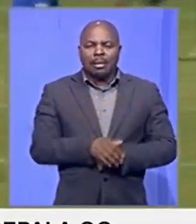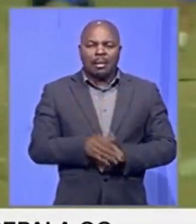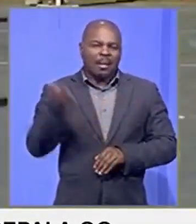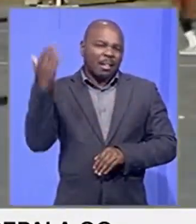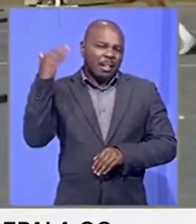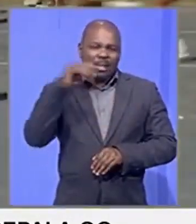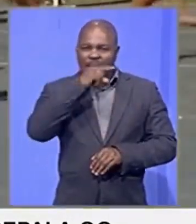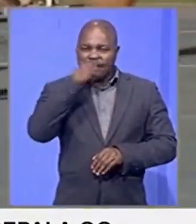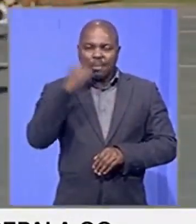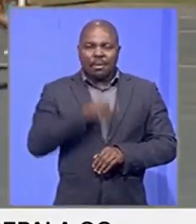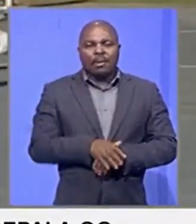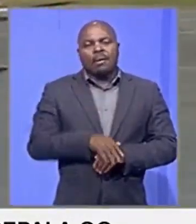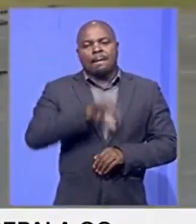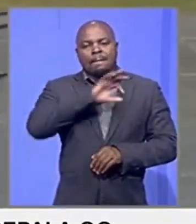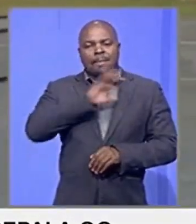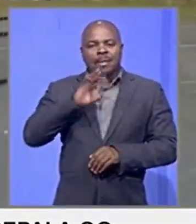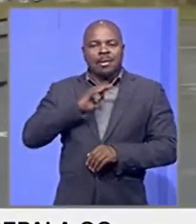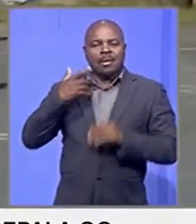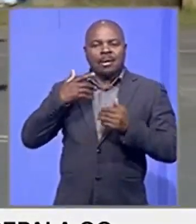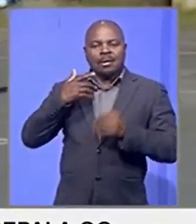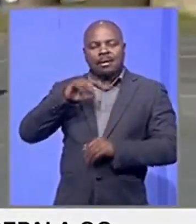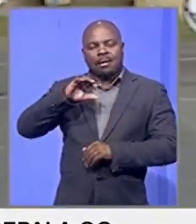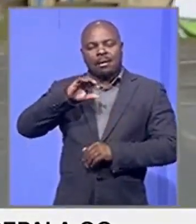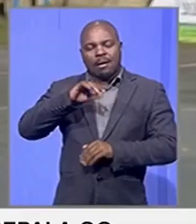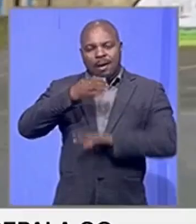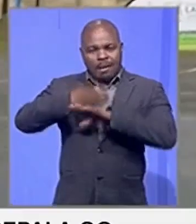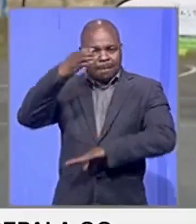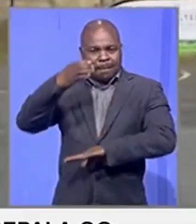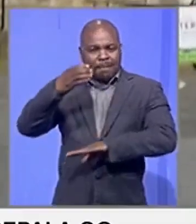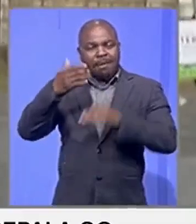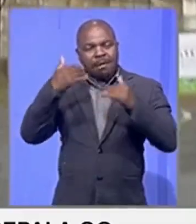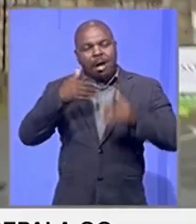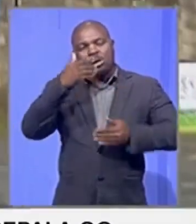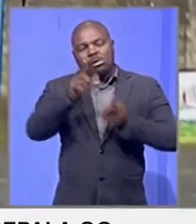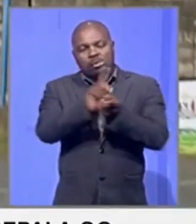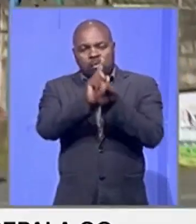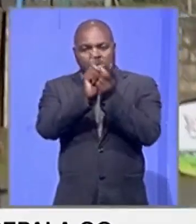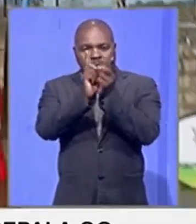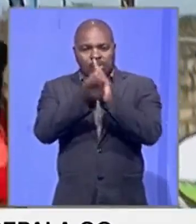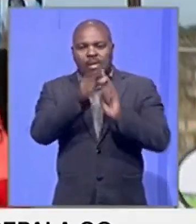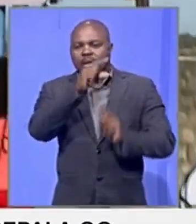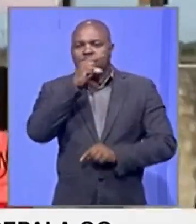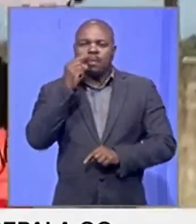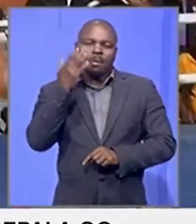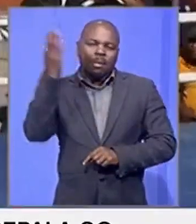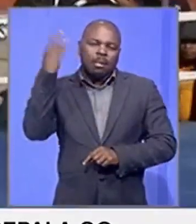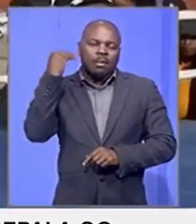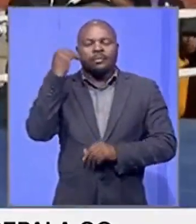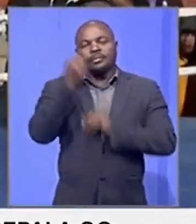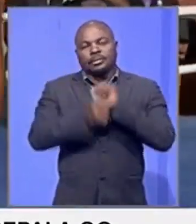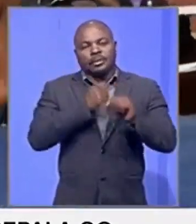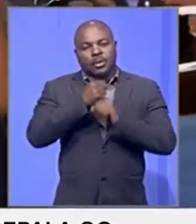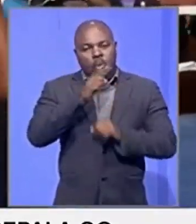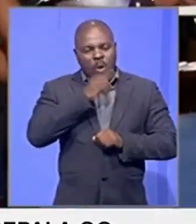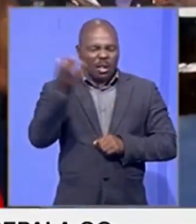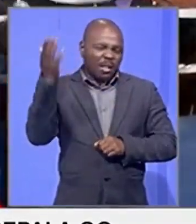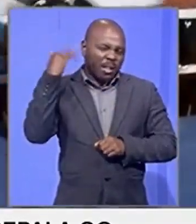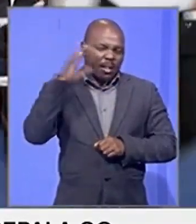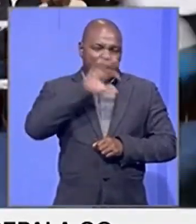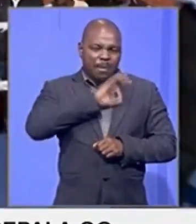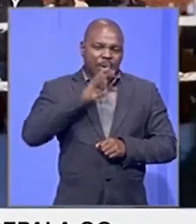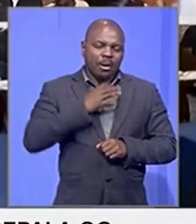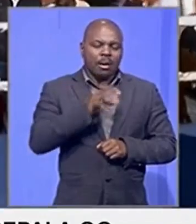jaaka sejana sa Meyara kana Mayor's Cup, mme e ne ya fetolwa leina ngwaga o fetileng e le go tlotla Meyara wa